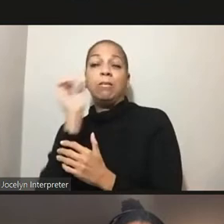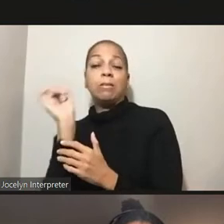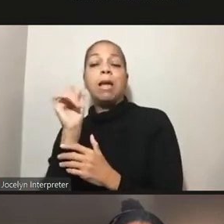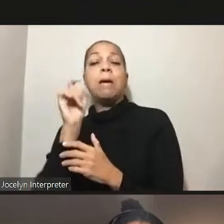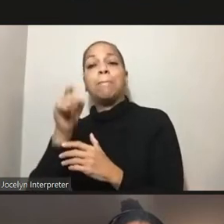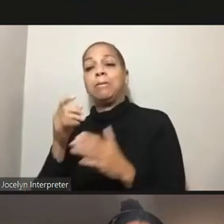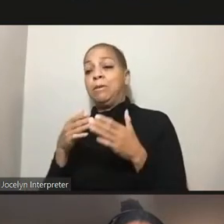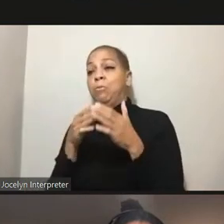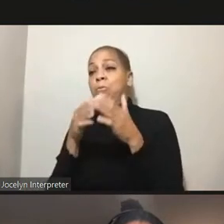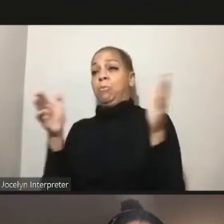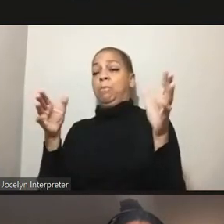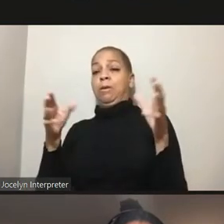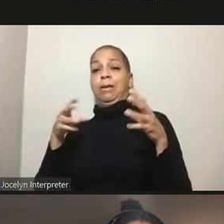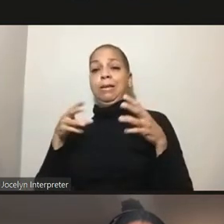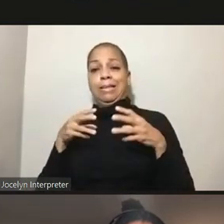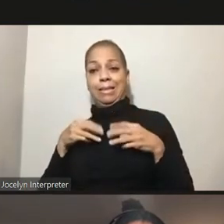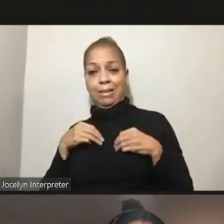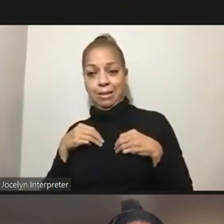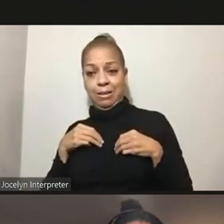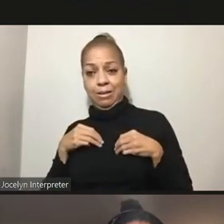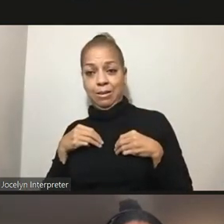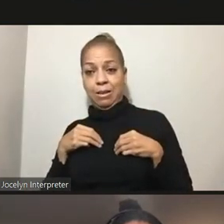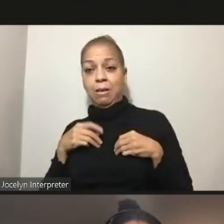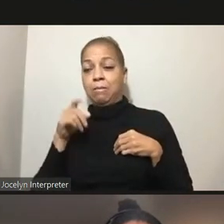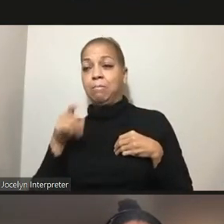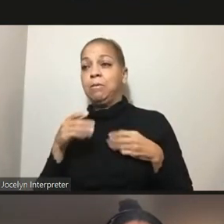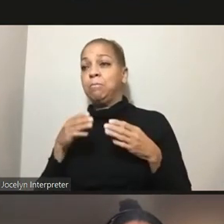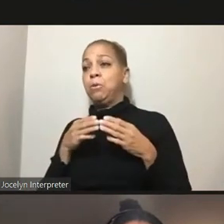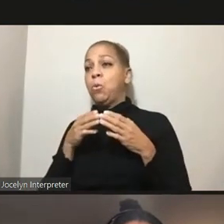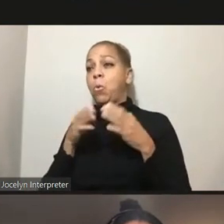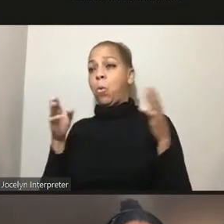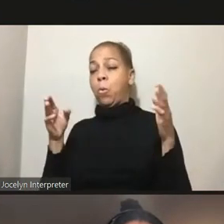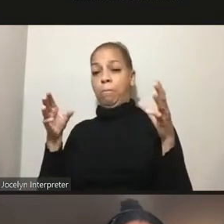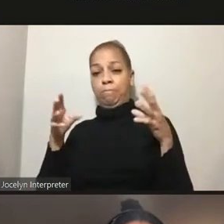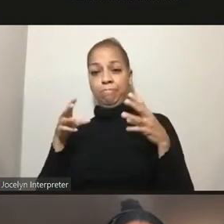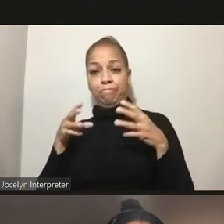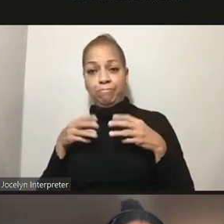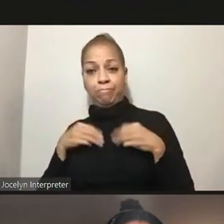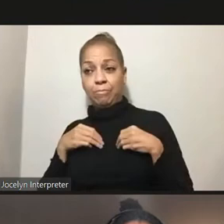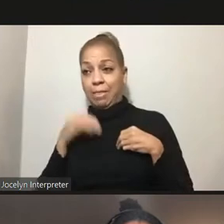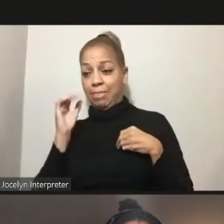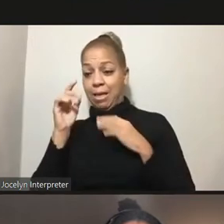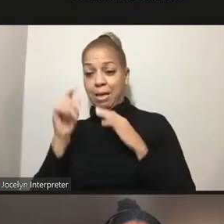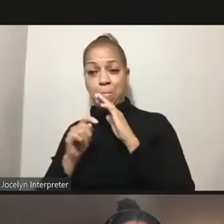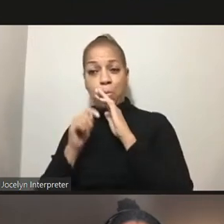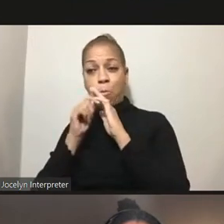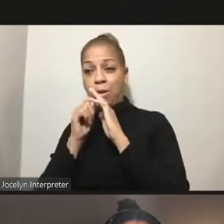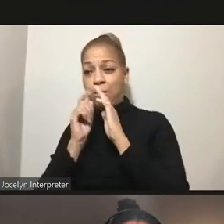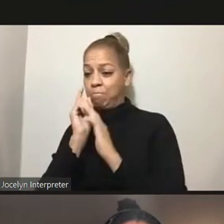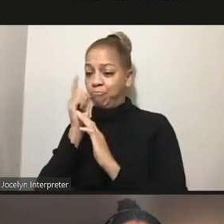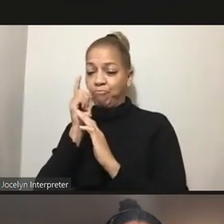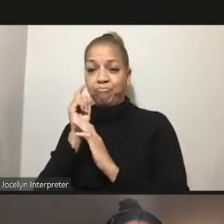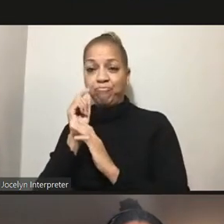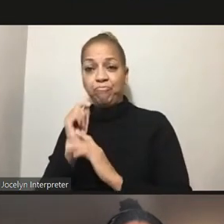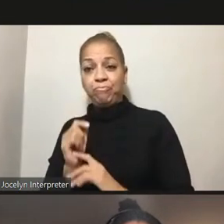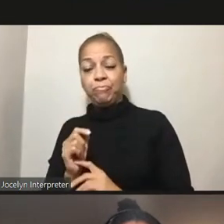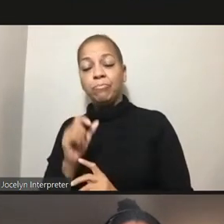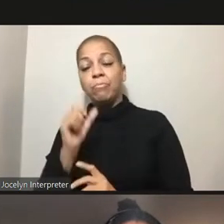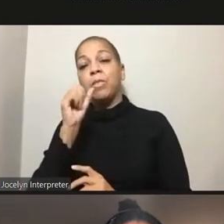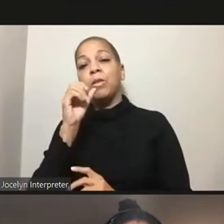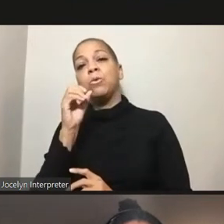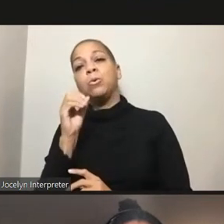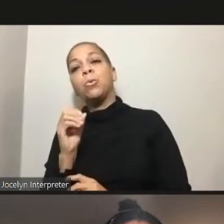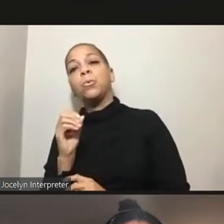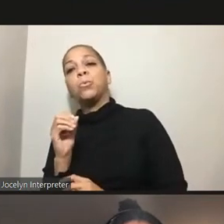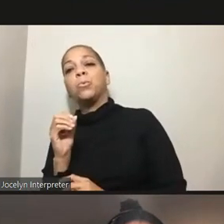to accepting that as I have to be open to accepting to the moment. And so, you